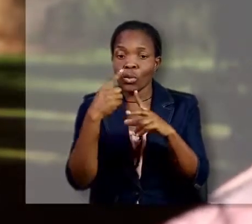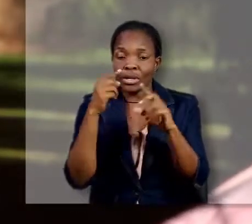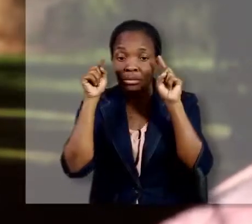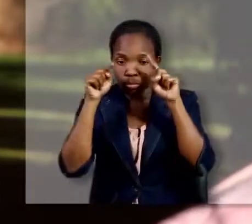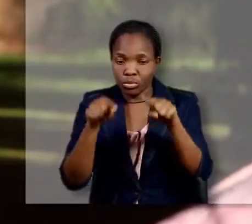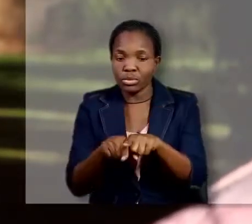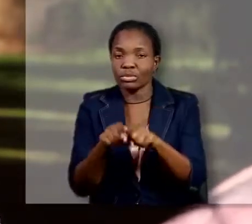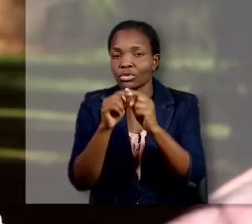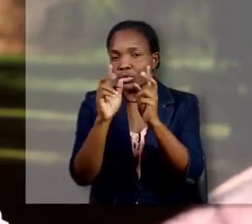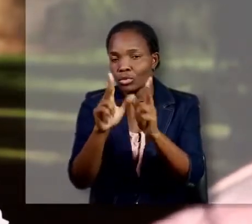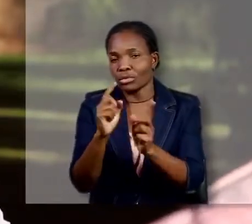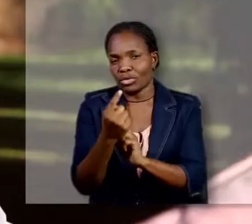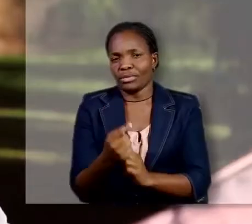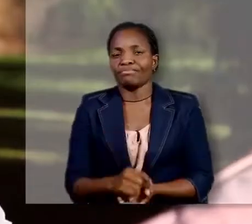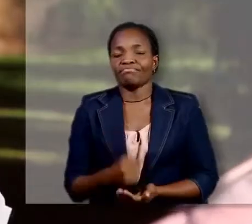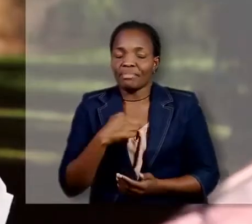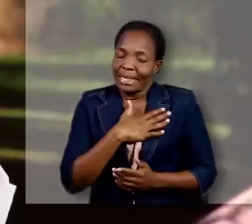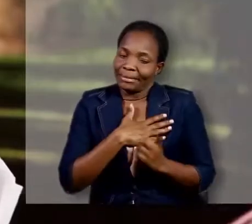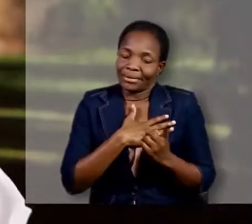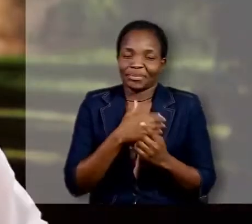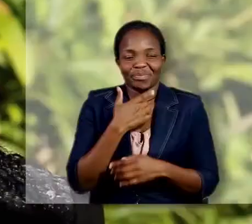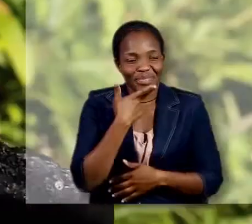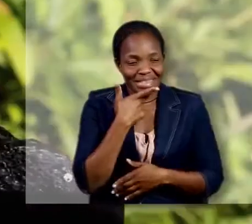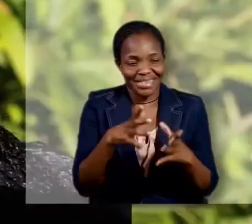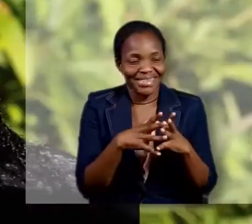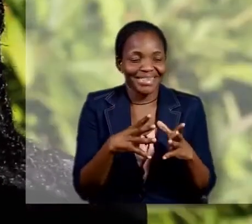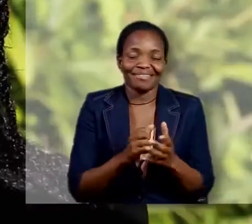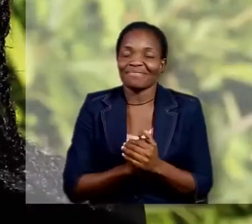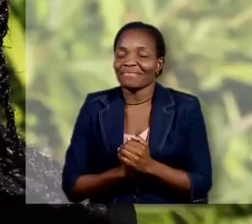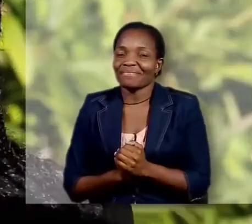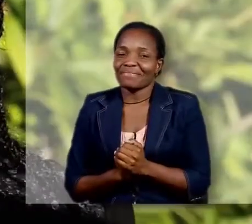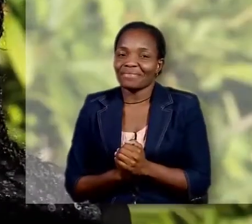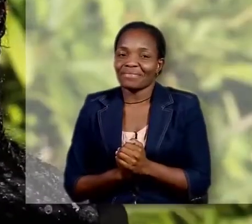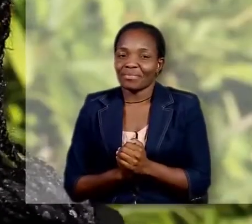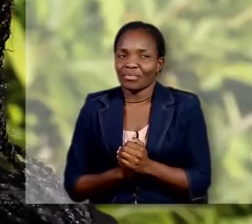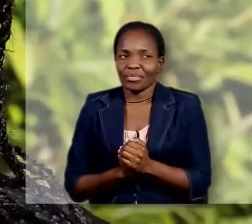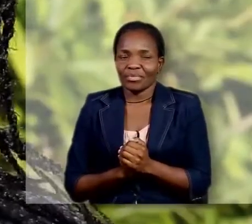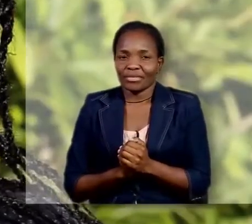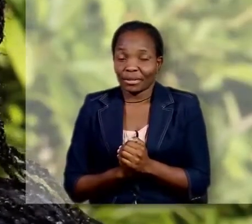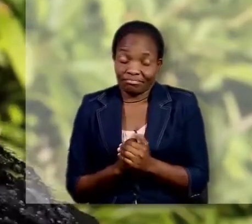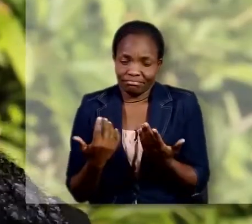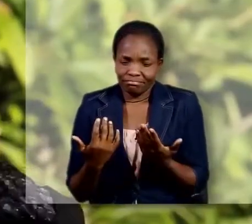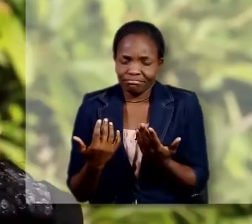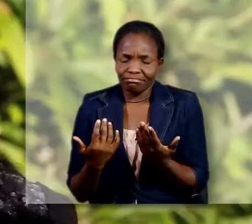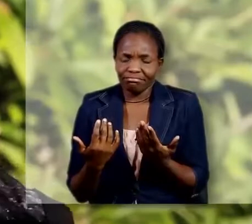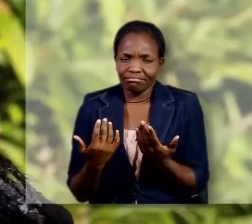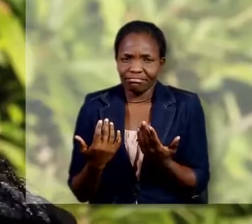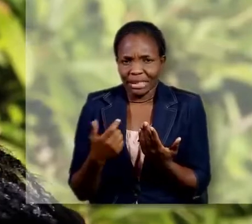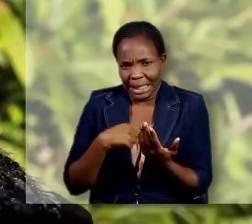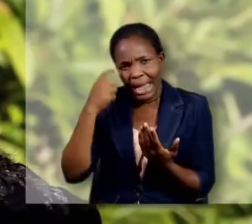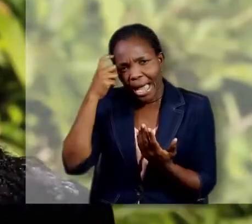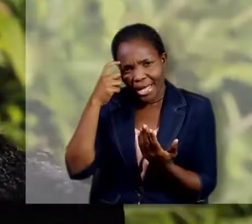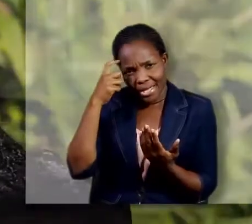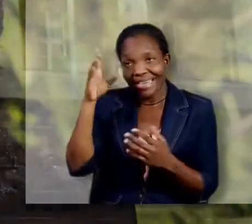it's a nice system. Oh, thank you so much. I would think that democracy would suit